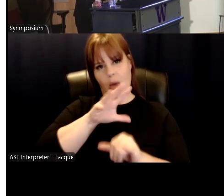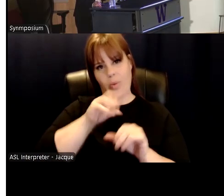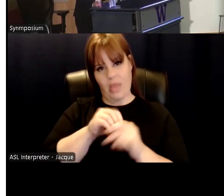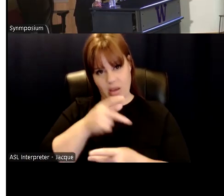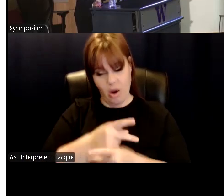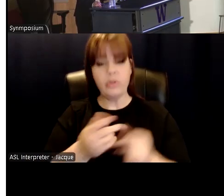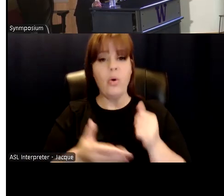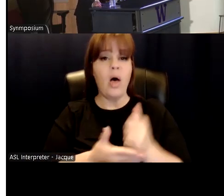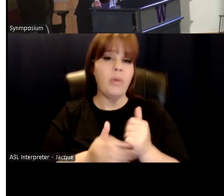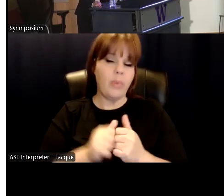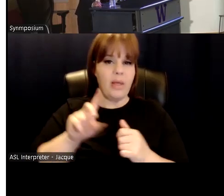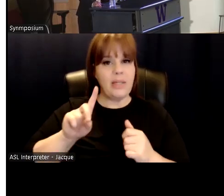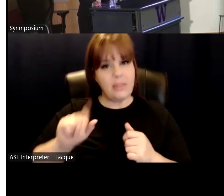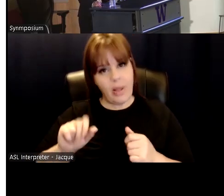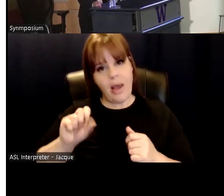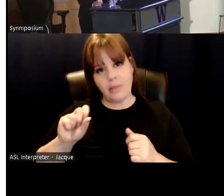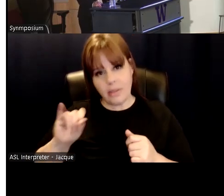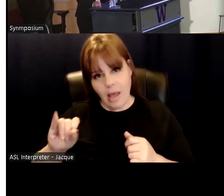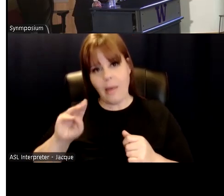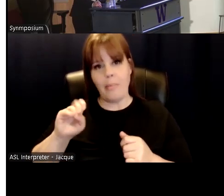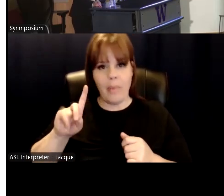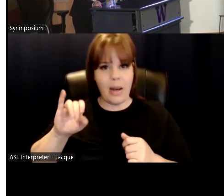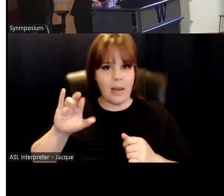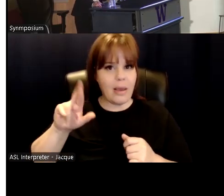disability, SSI, Medicare, Medicaid, and transportation.